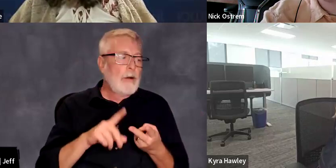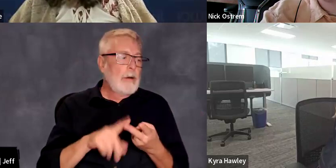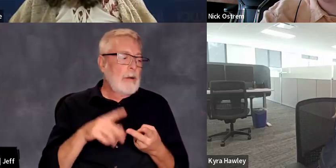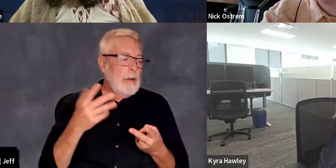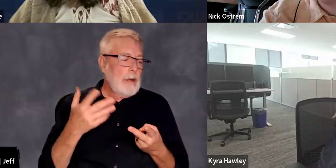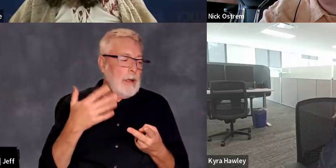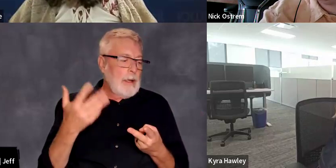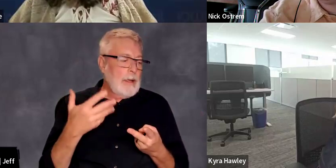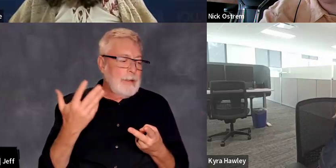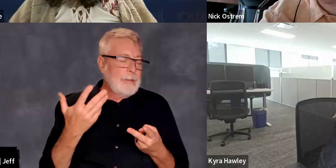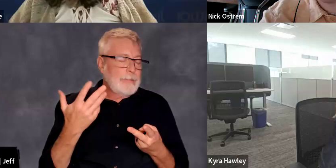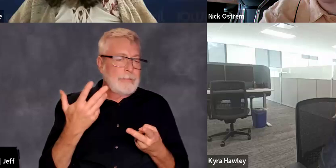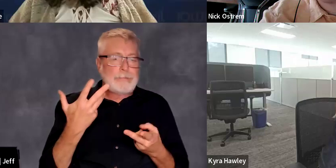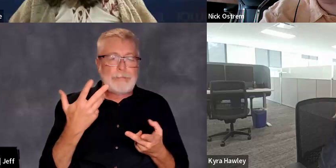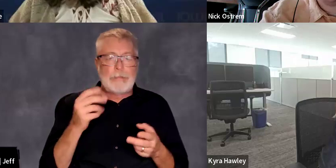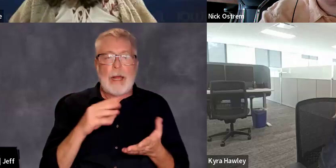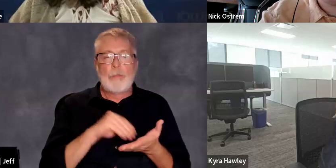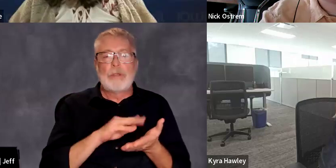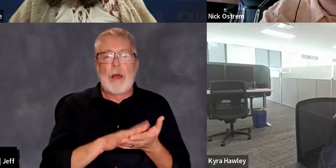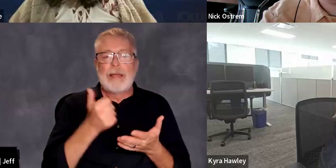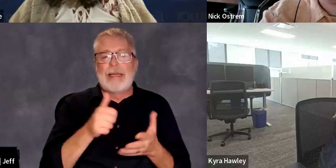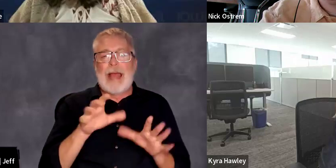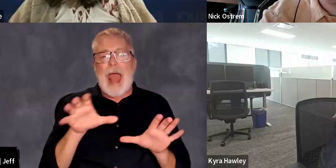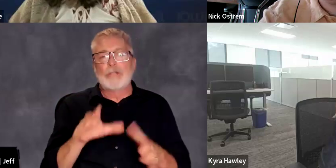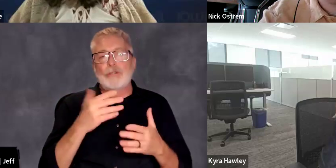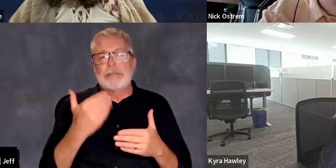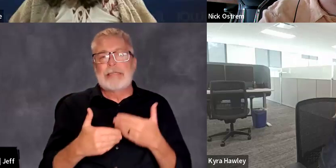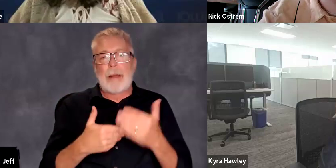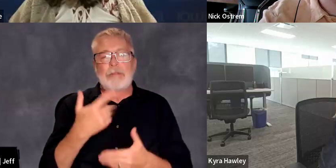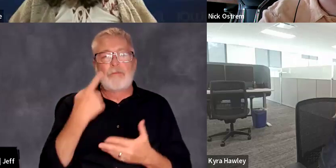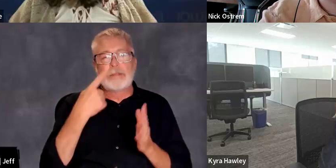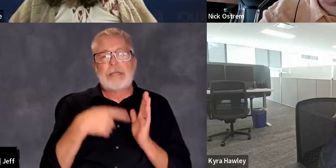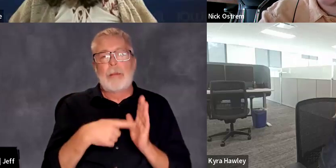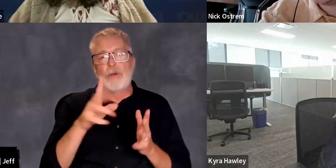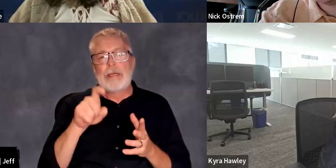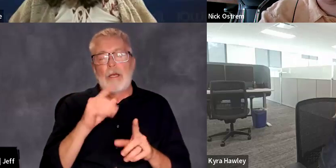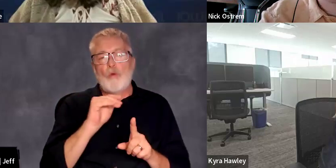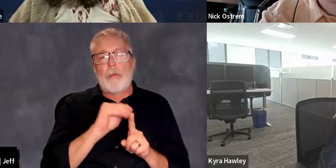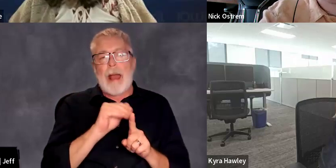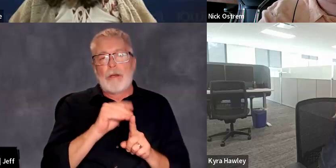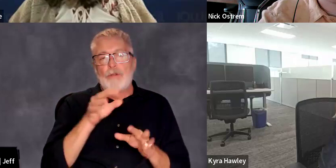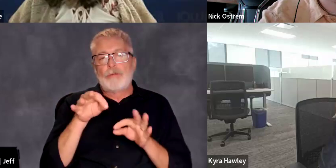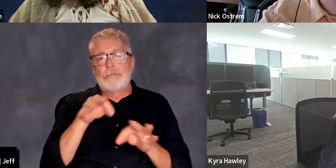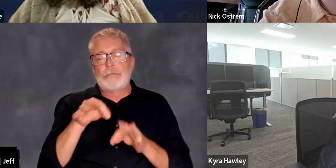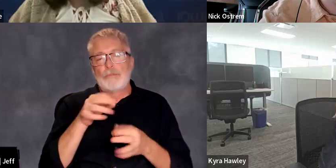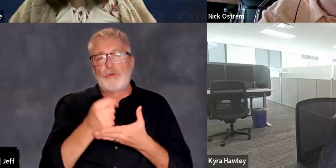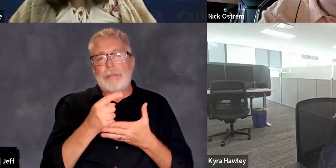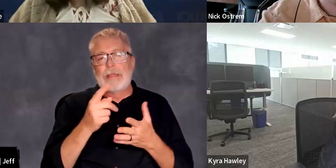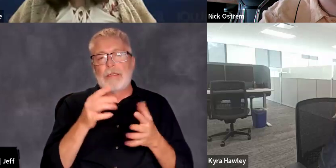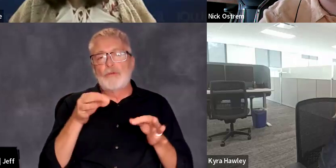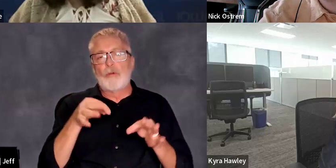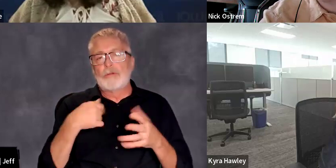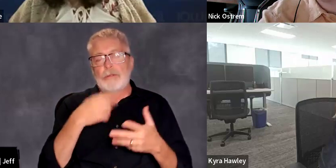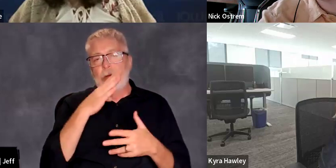also include, if you need any action steps, like if you need a reminder to write down instructions for treatment, like if you have not thought of